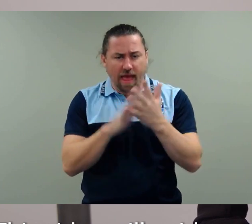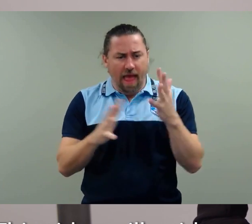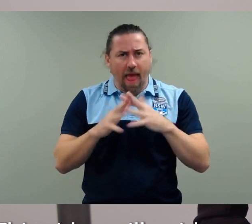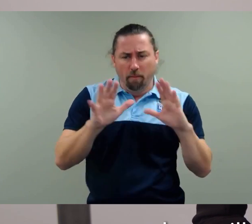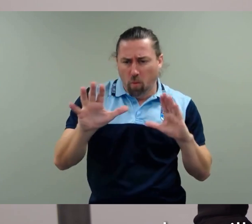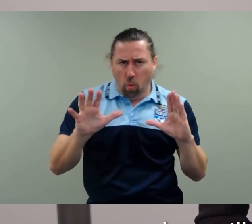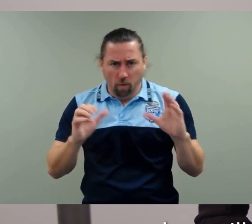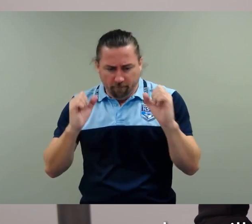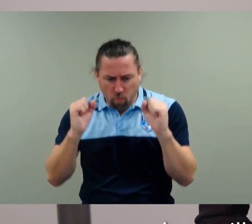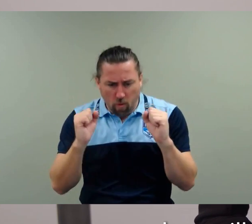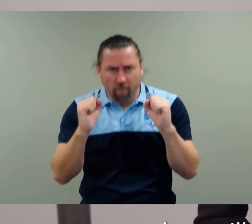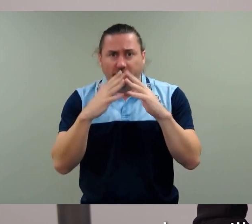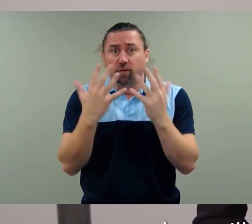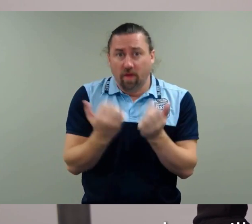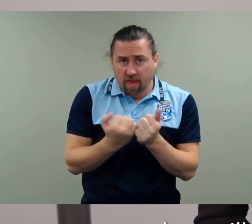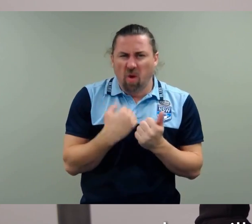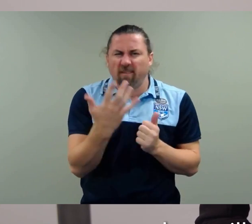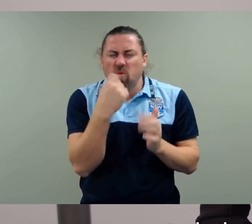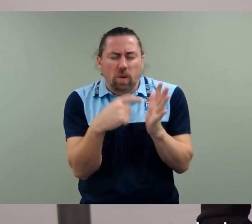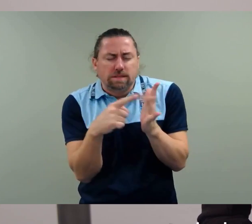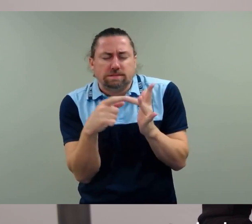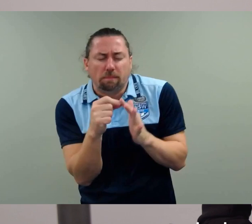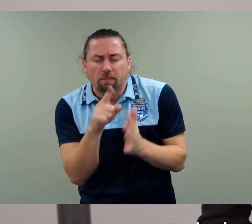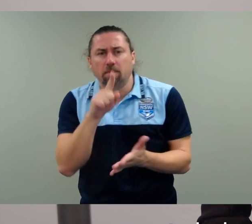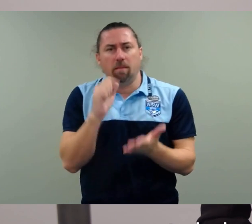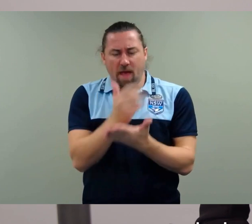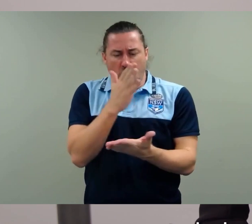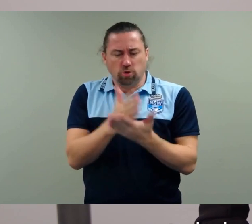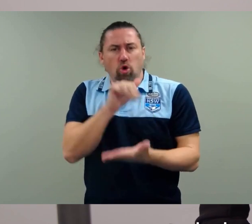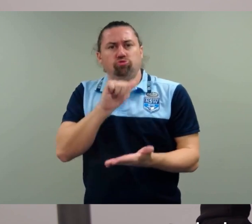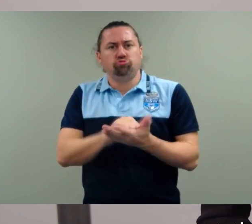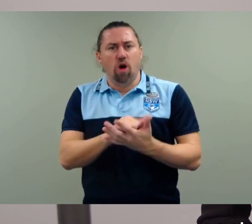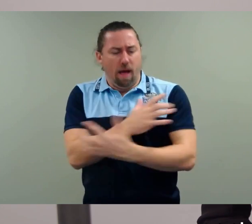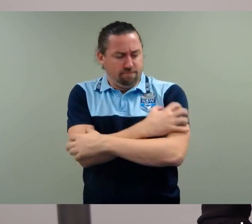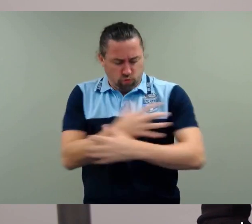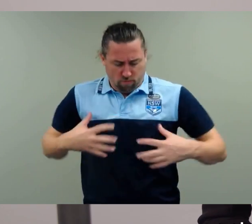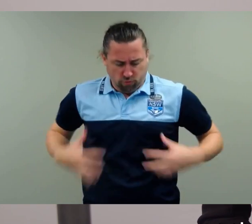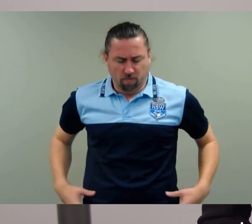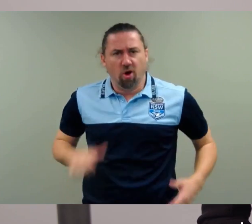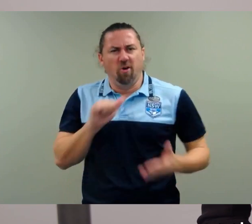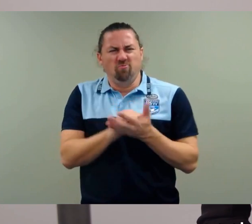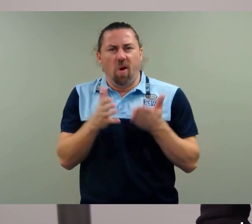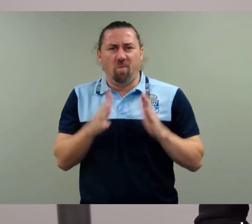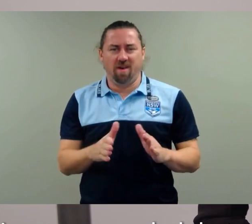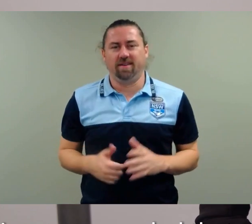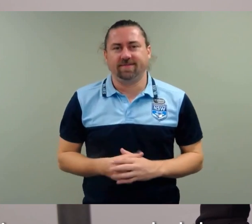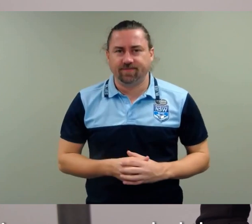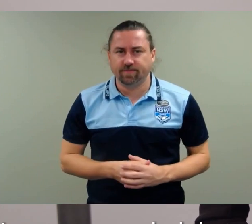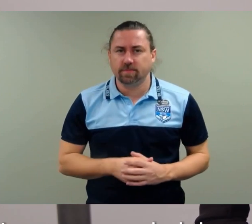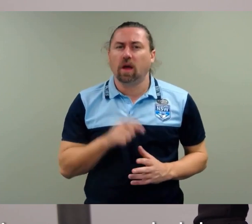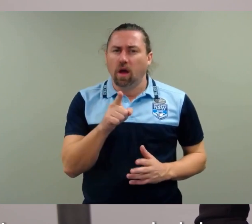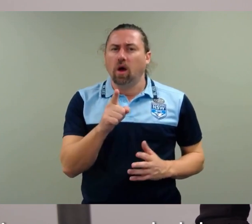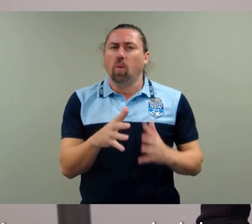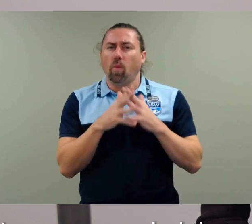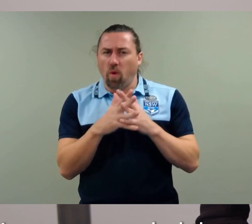the exercise, and we will give you some tips and tricks to help you use the right muscles at their optimal capacity. It